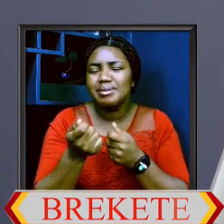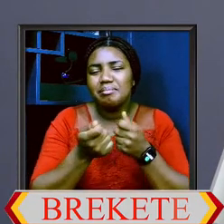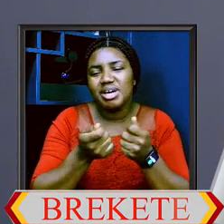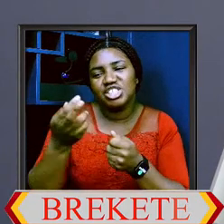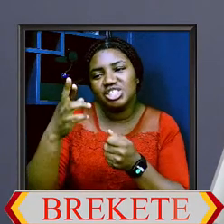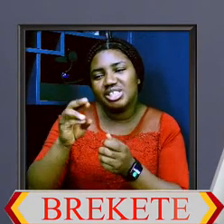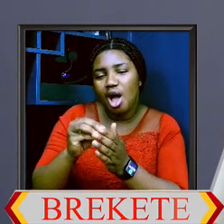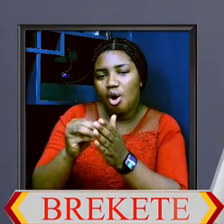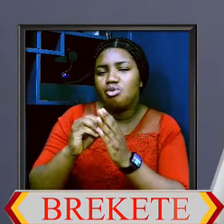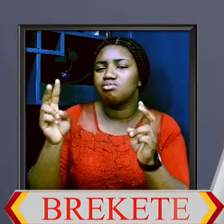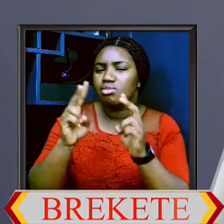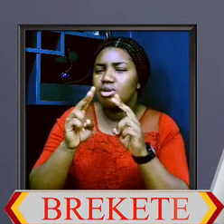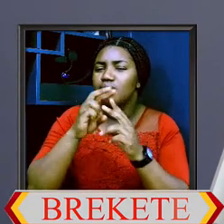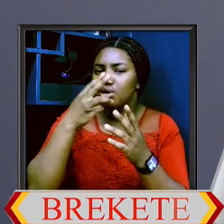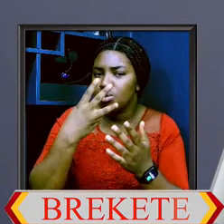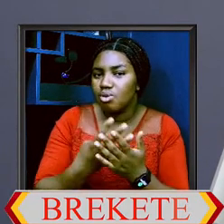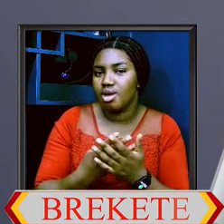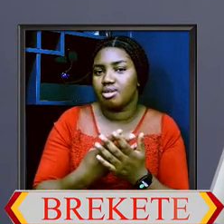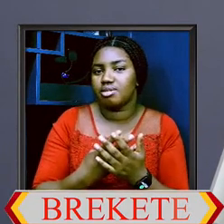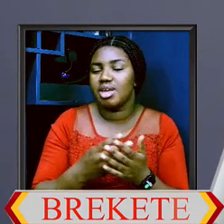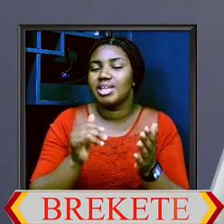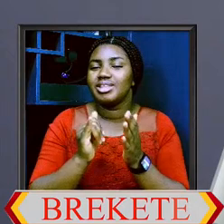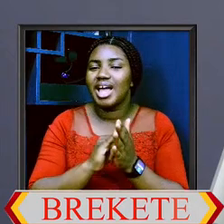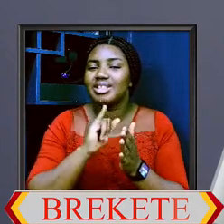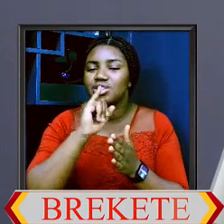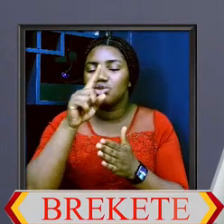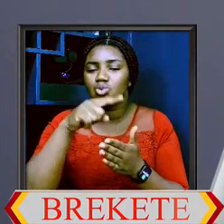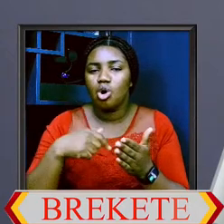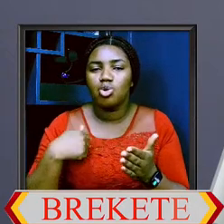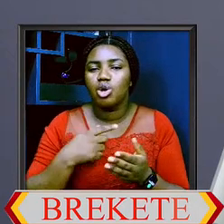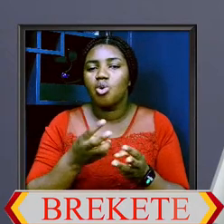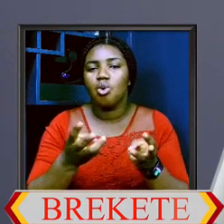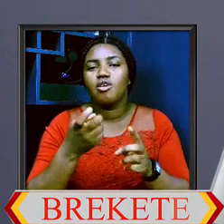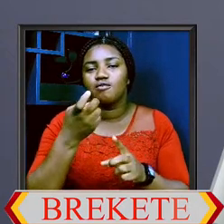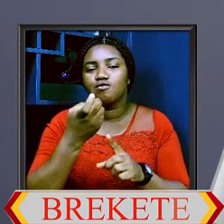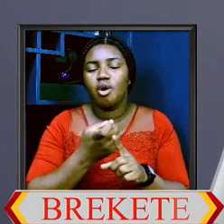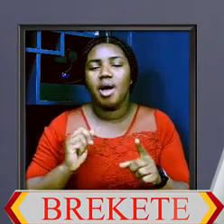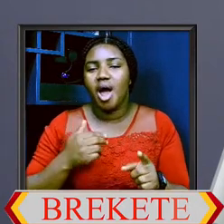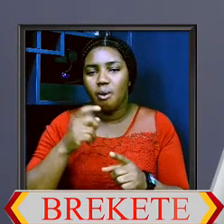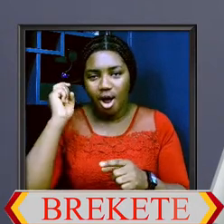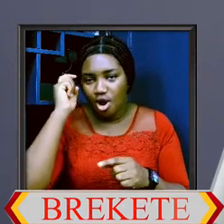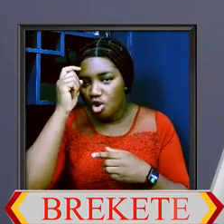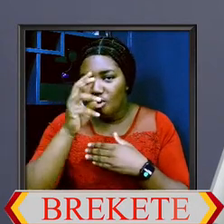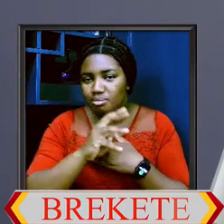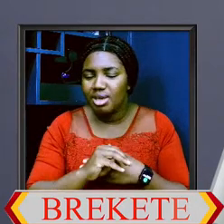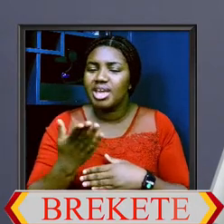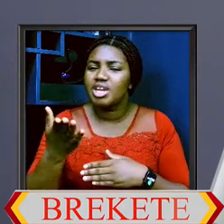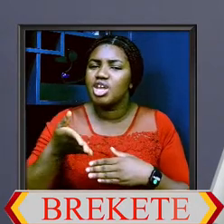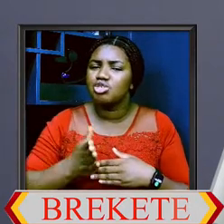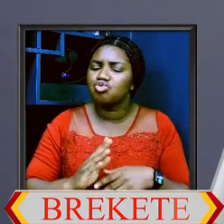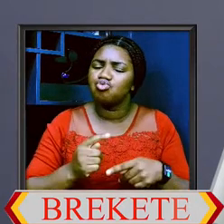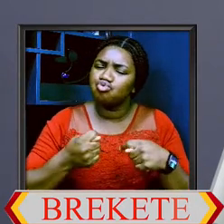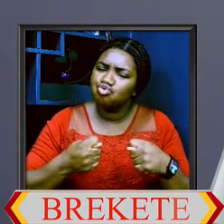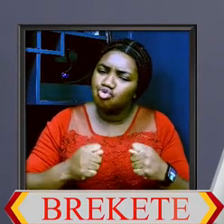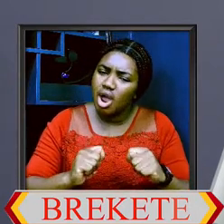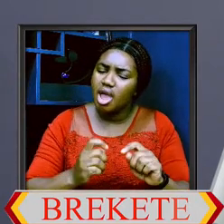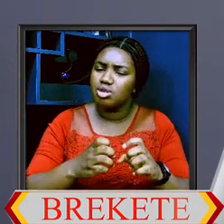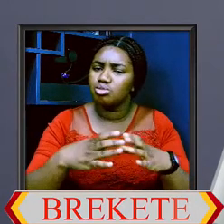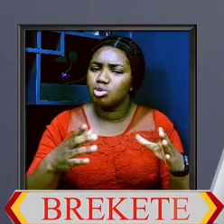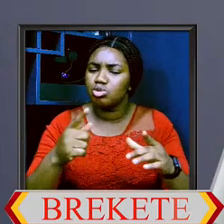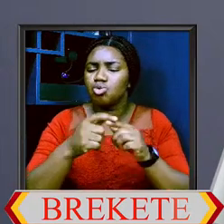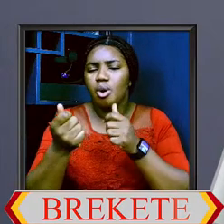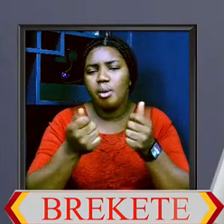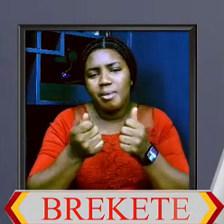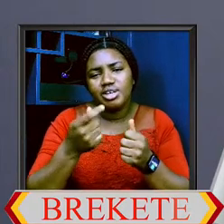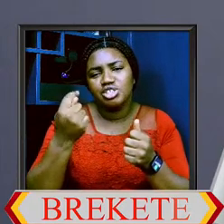own very well so that is what we want from our government they should try as much as possible to manage